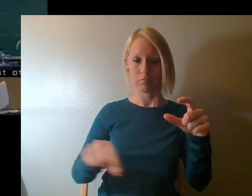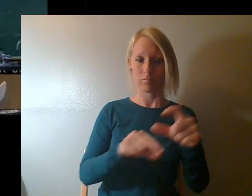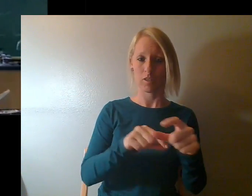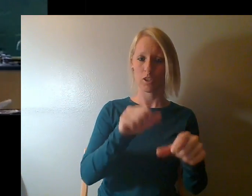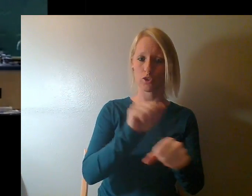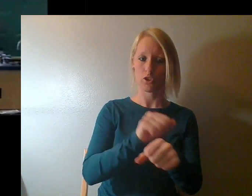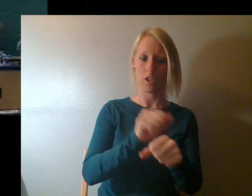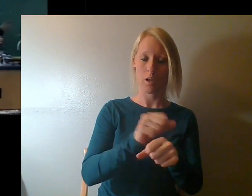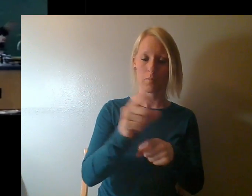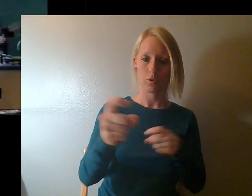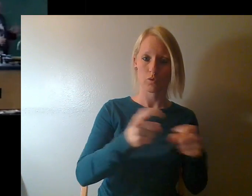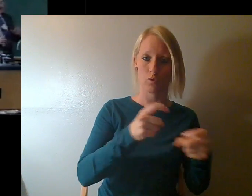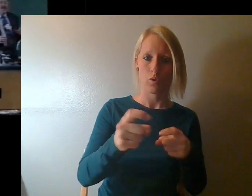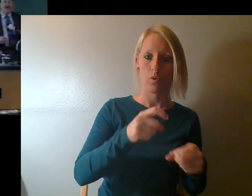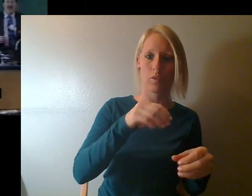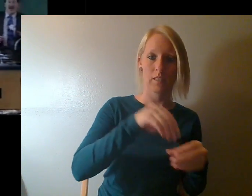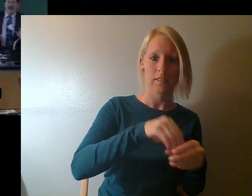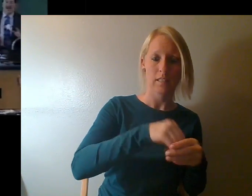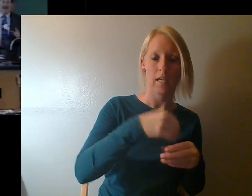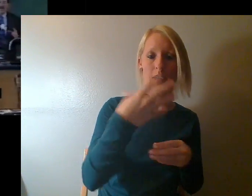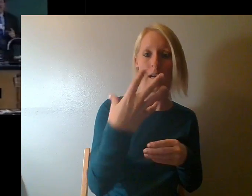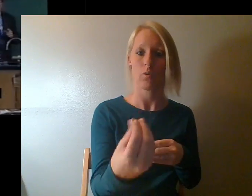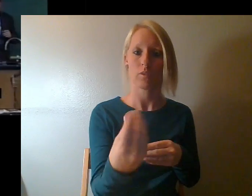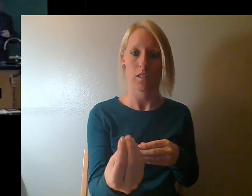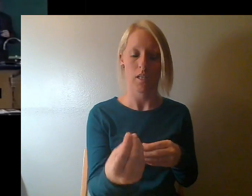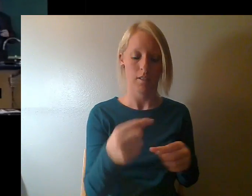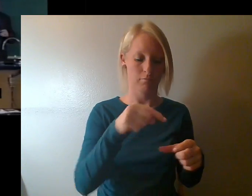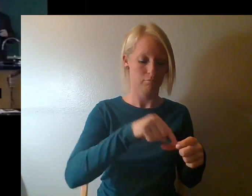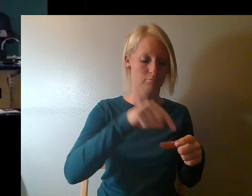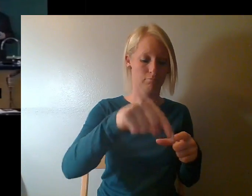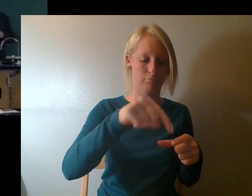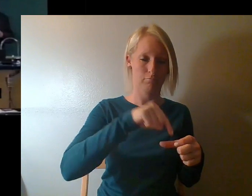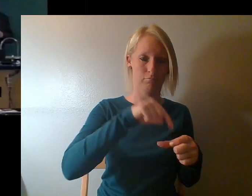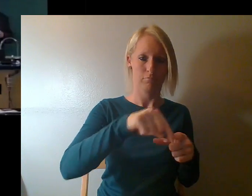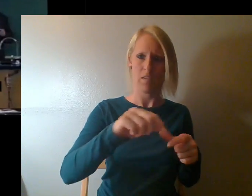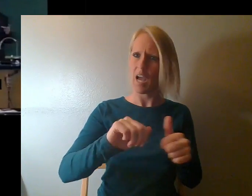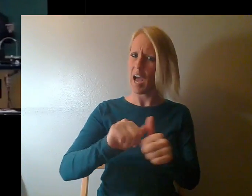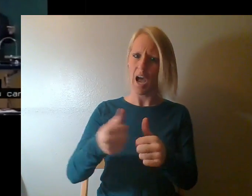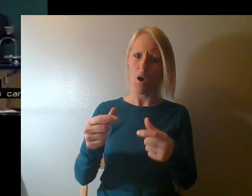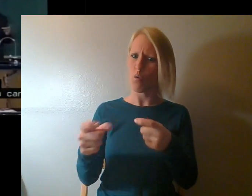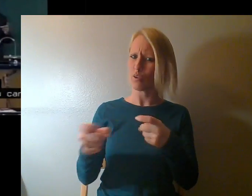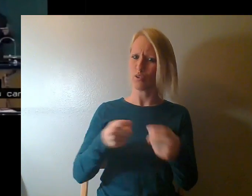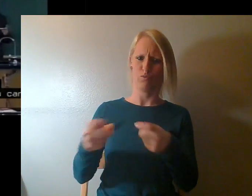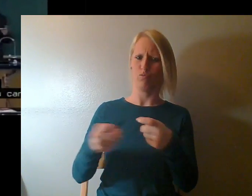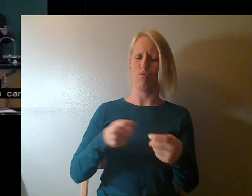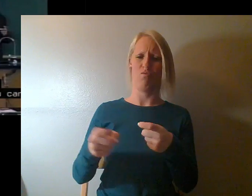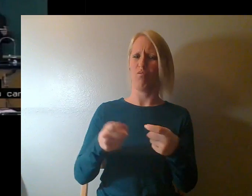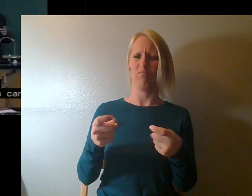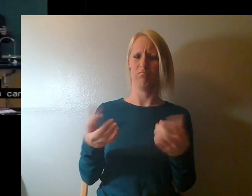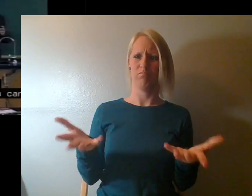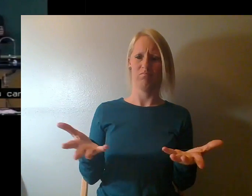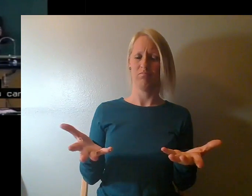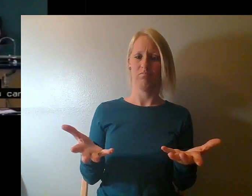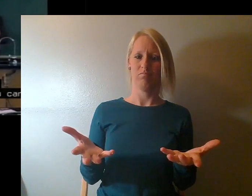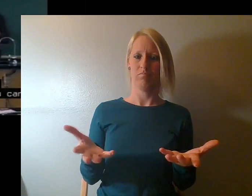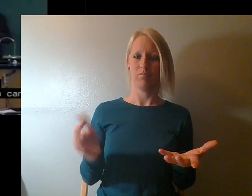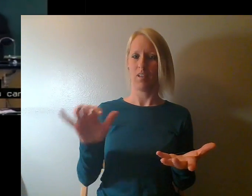Well, how does it do that? How can this membrane